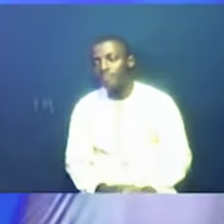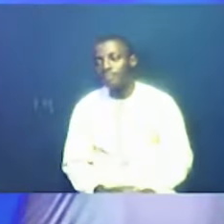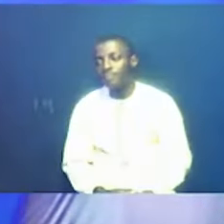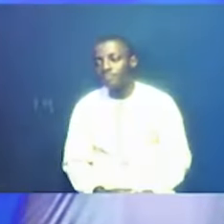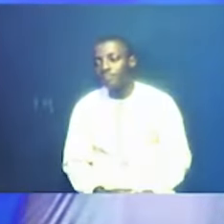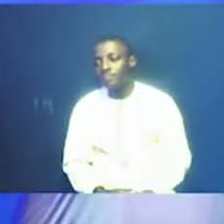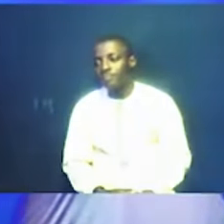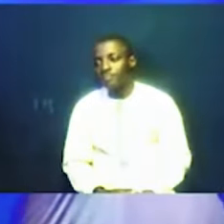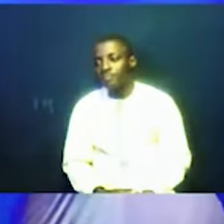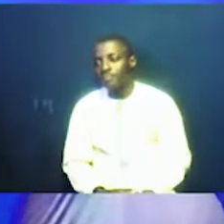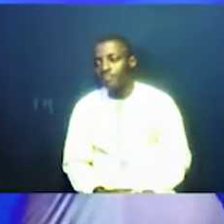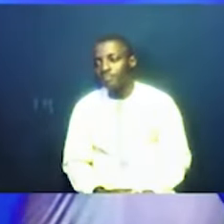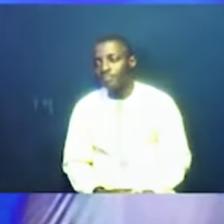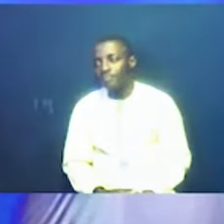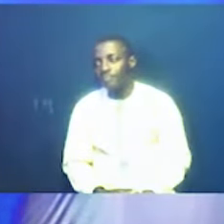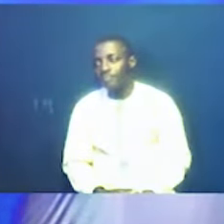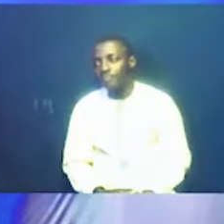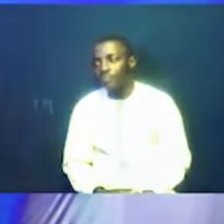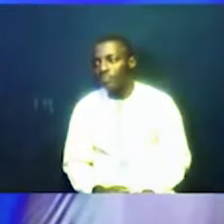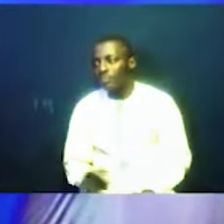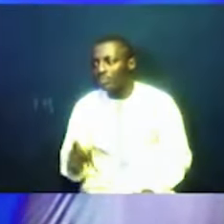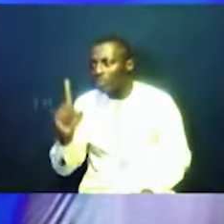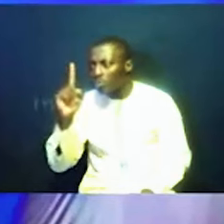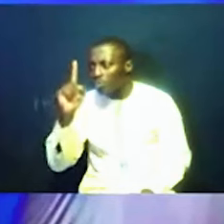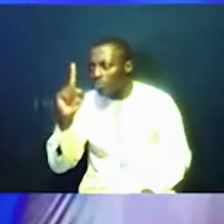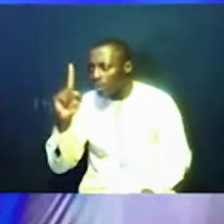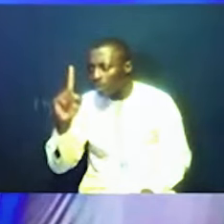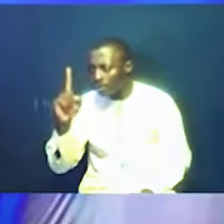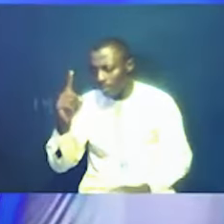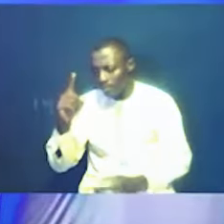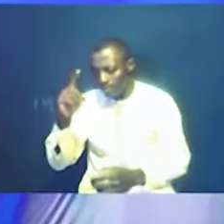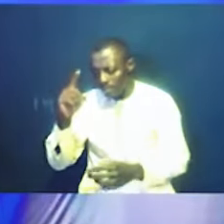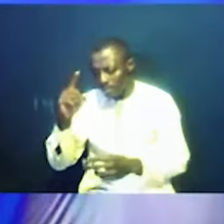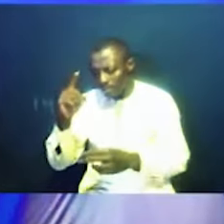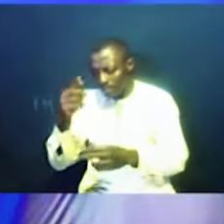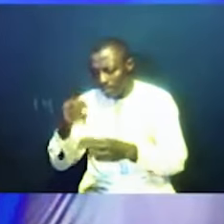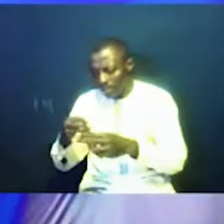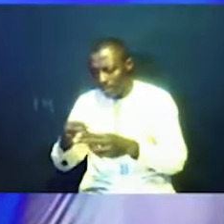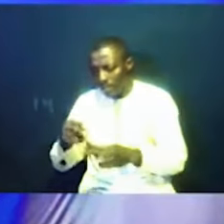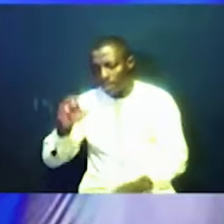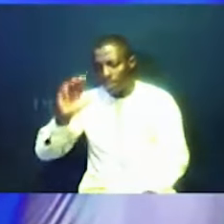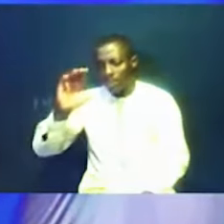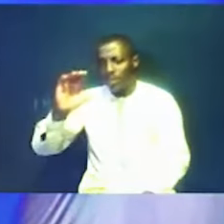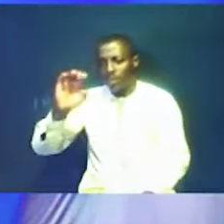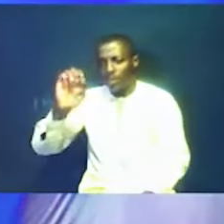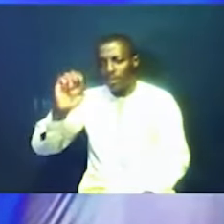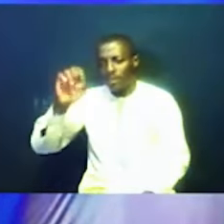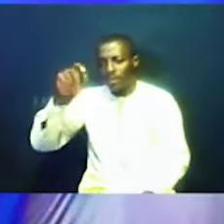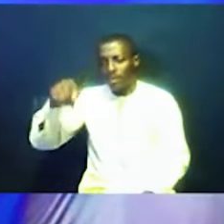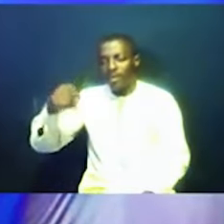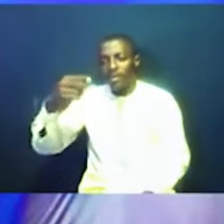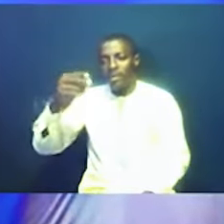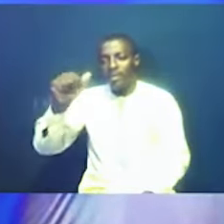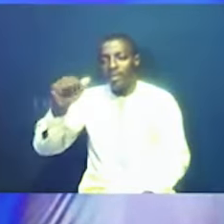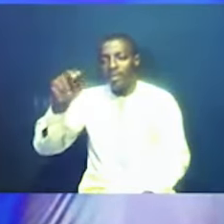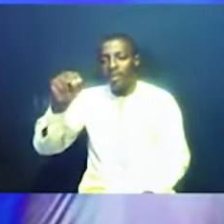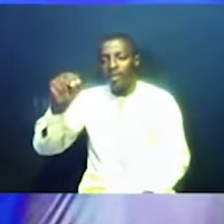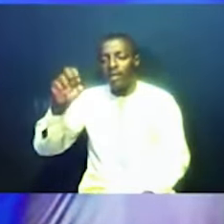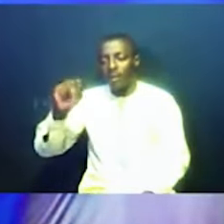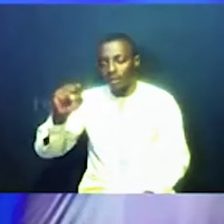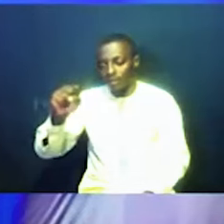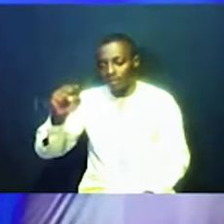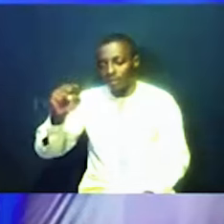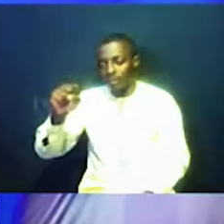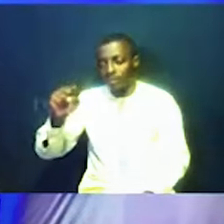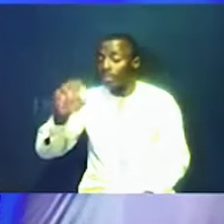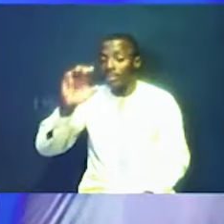Then one of them, Caiaphas, who was high priest that year, spoke up. You